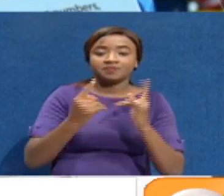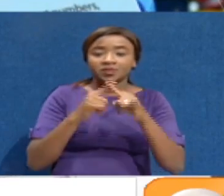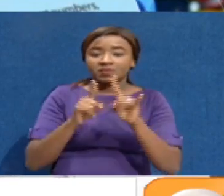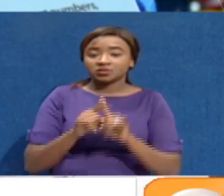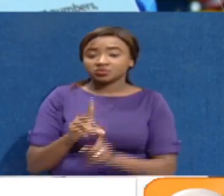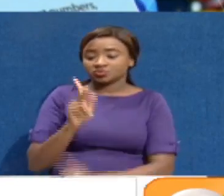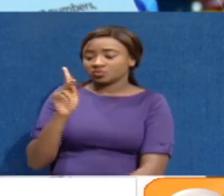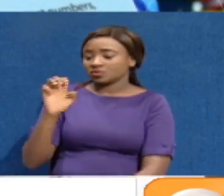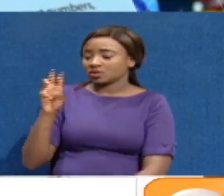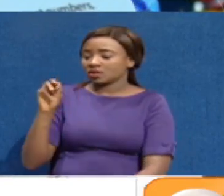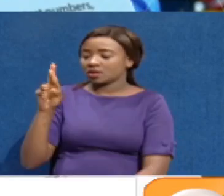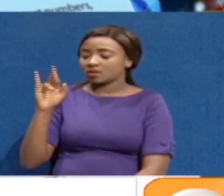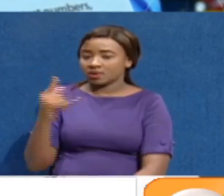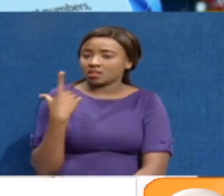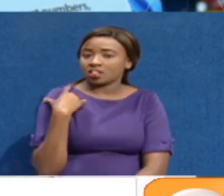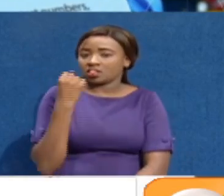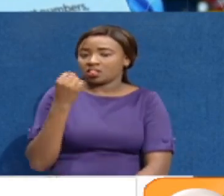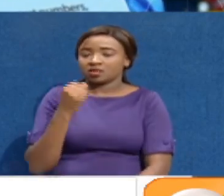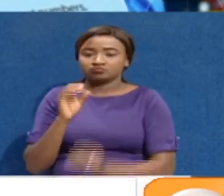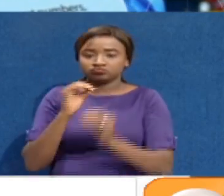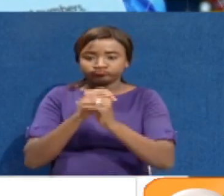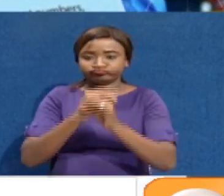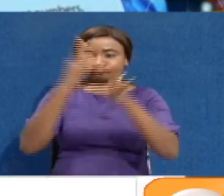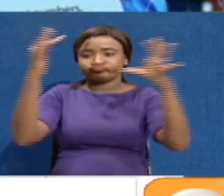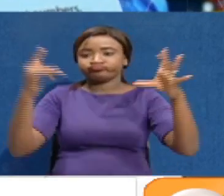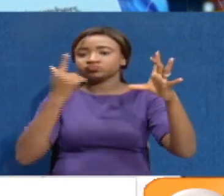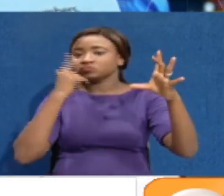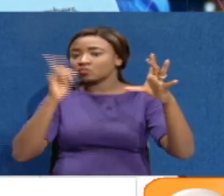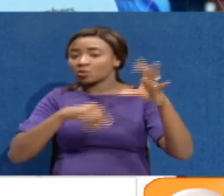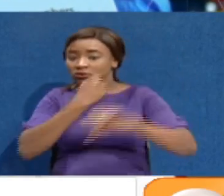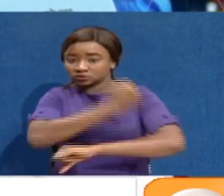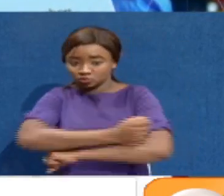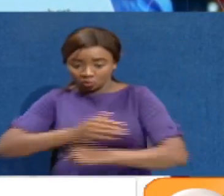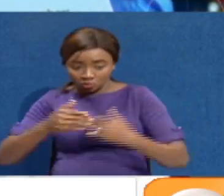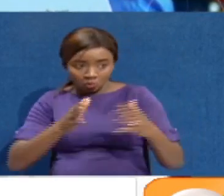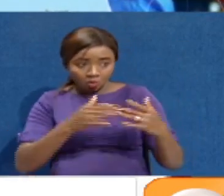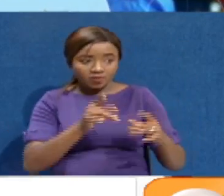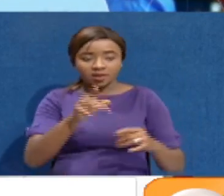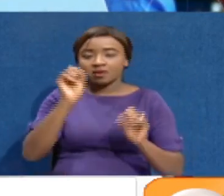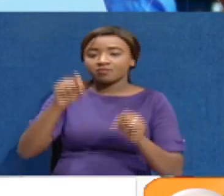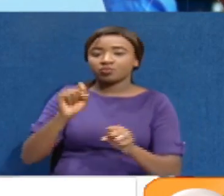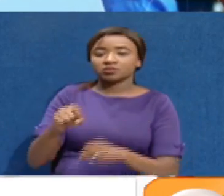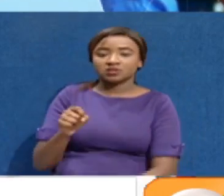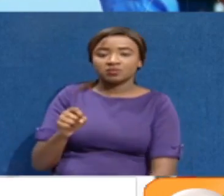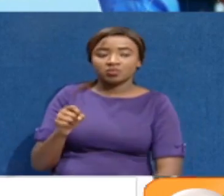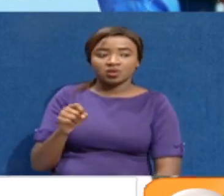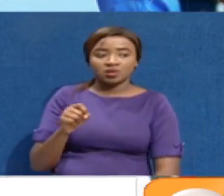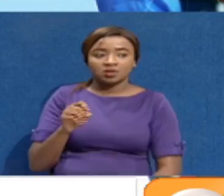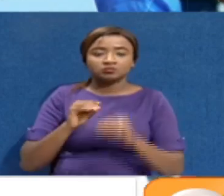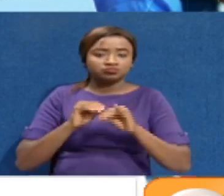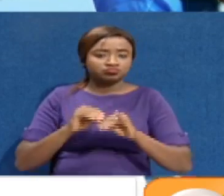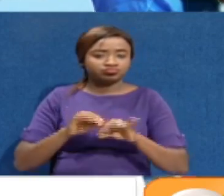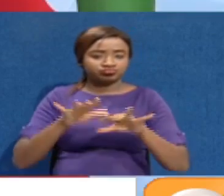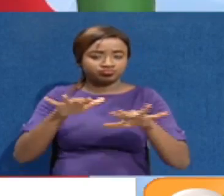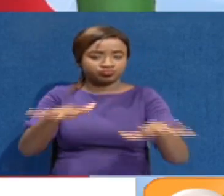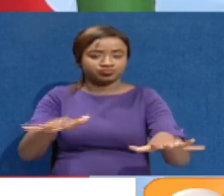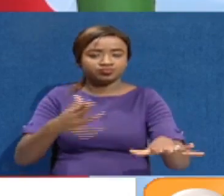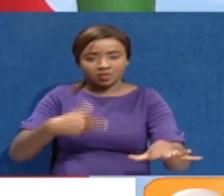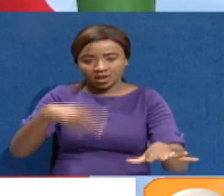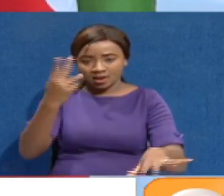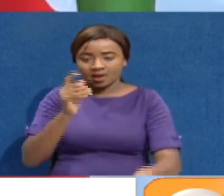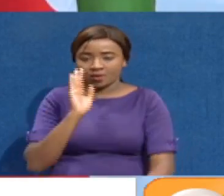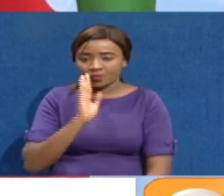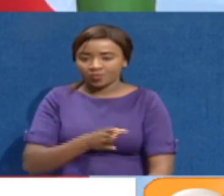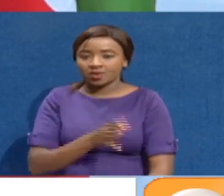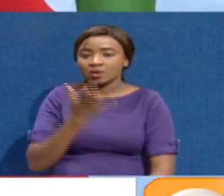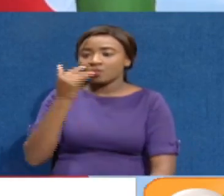released this month predict that the impact of schools reopening could only be clear in terms of numbers by mid-February. According to WHO